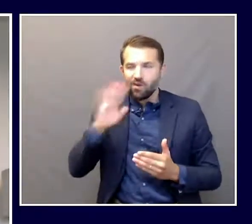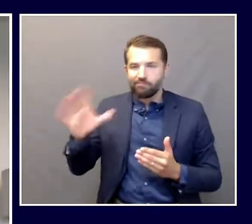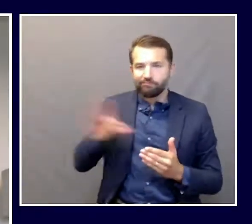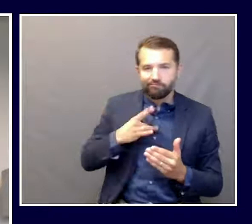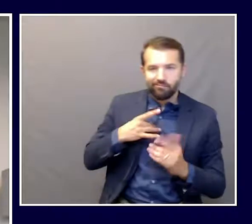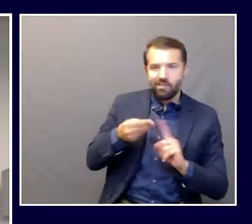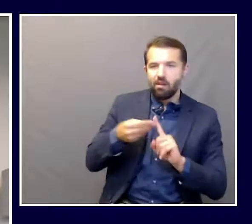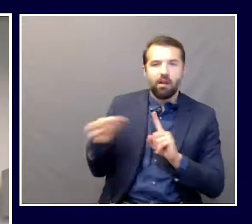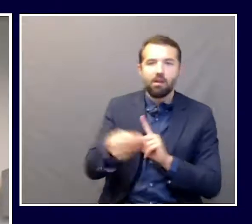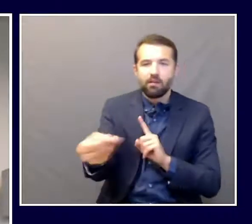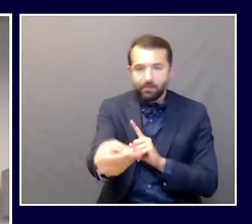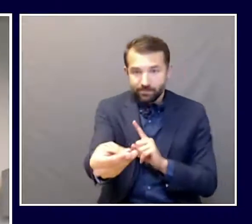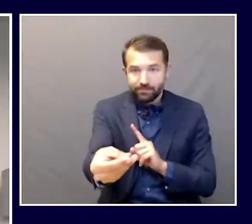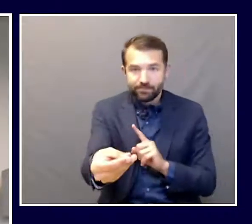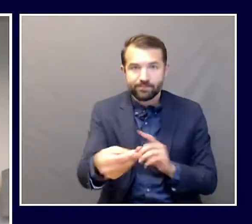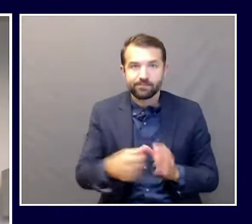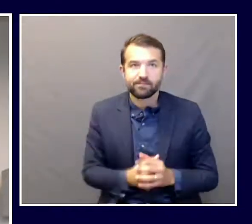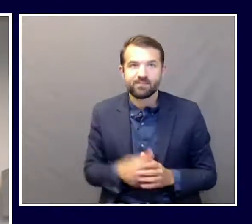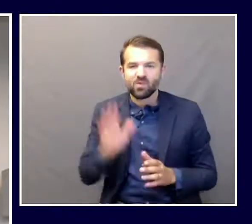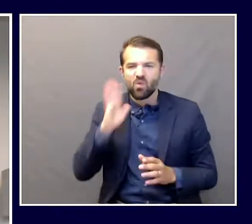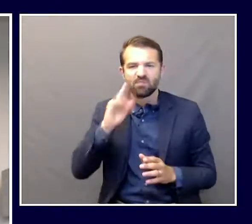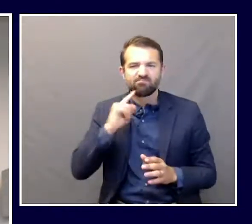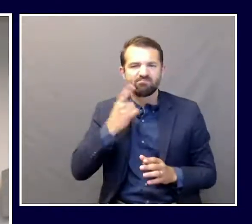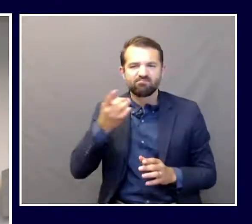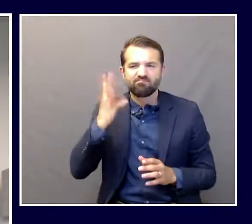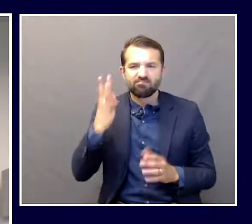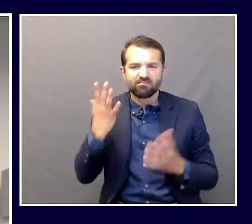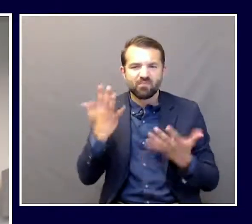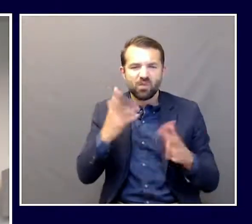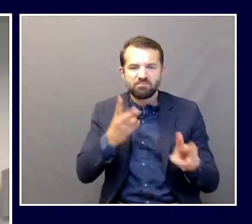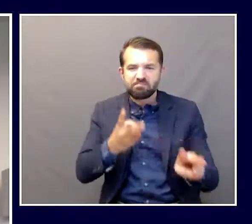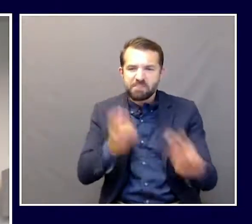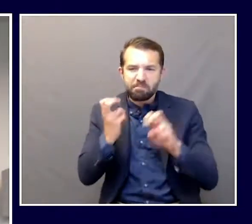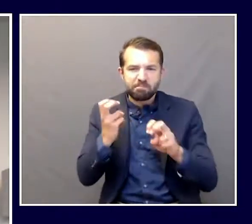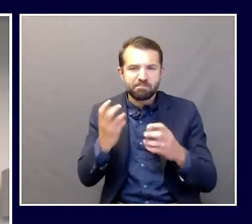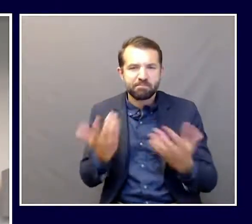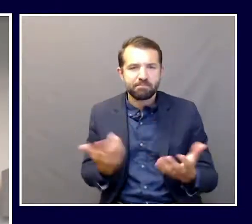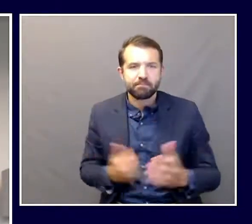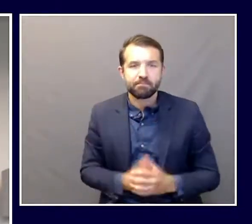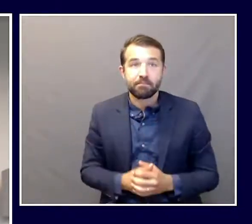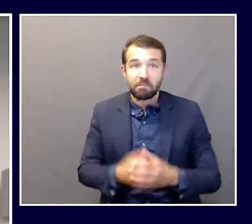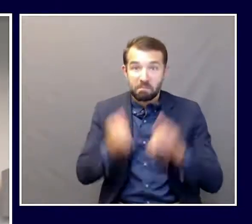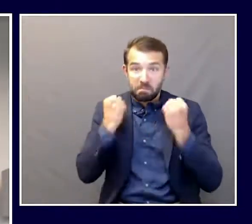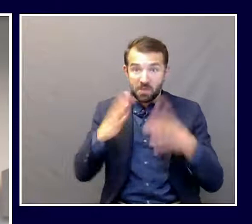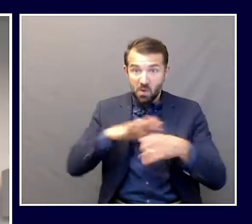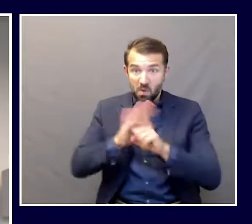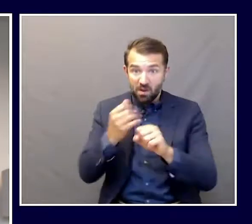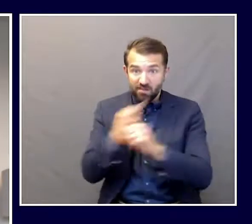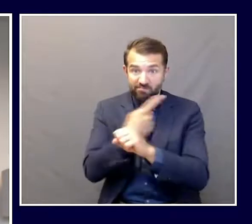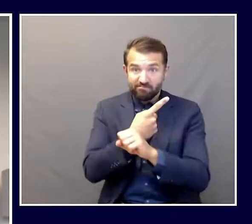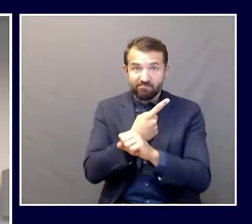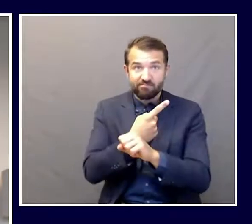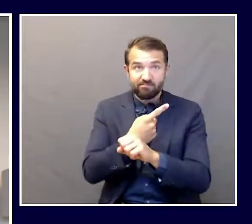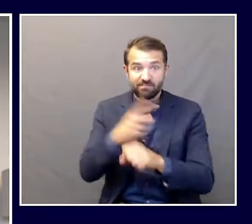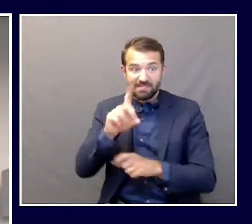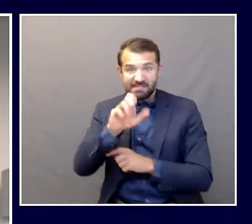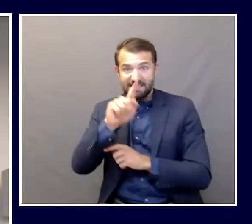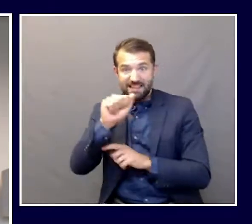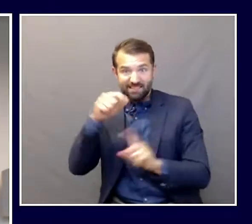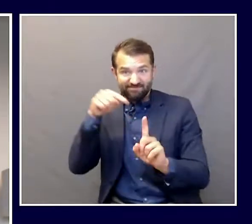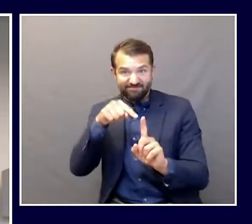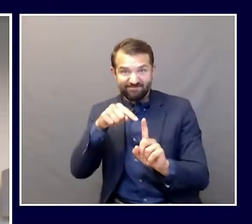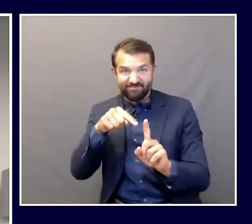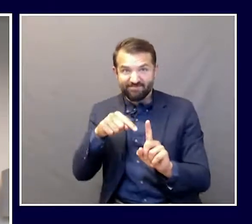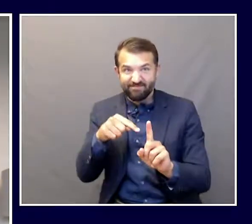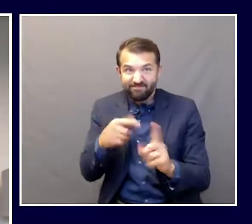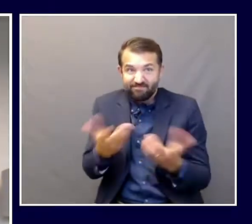hospital, and could potentially even be more deadly. Now, the good news is that the vaccines that we have